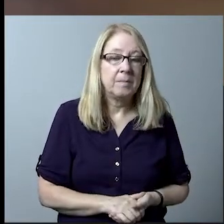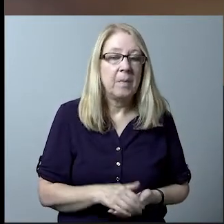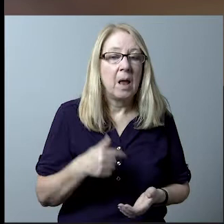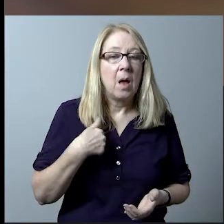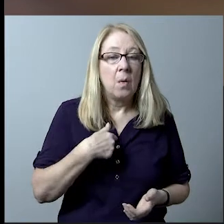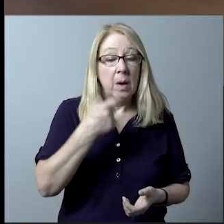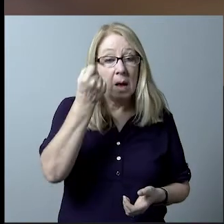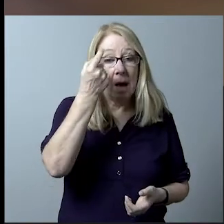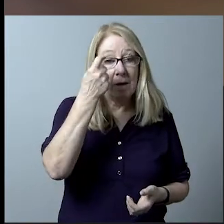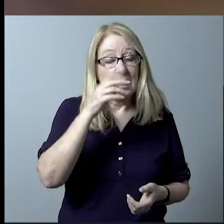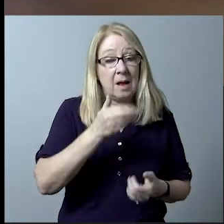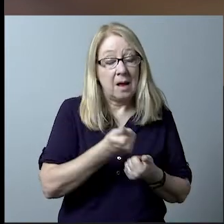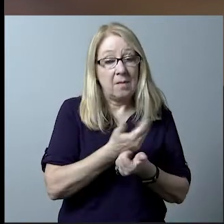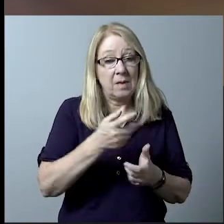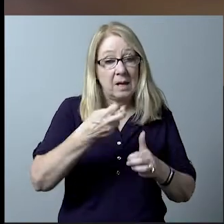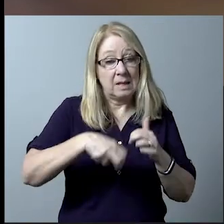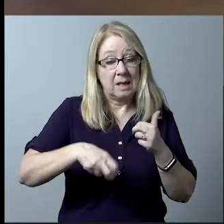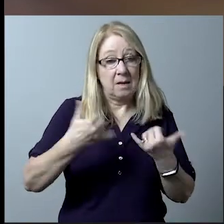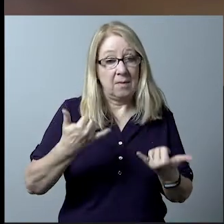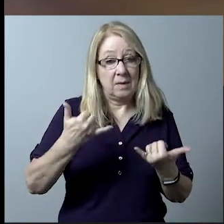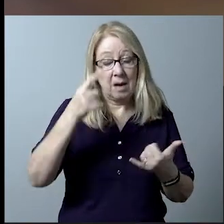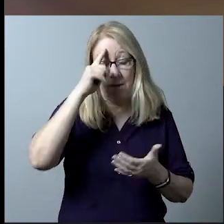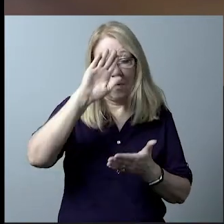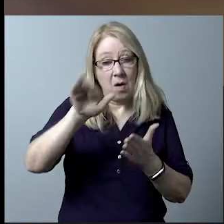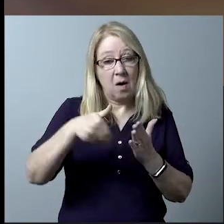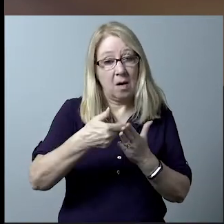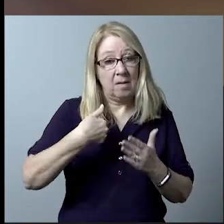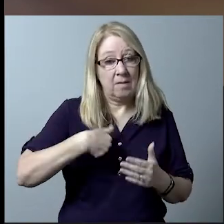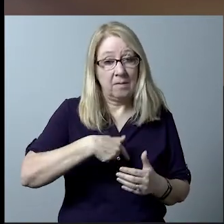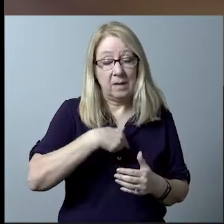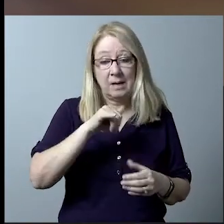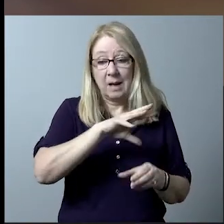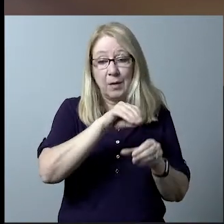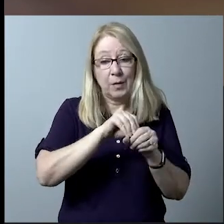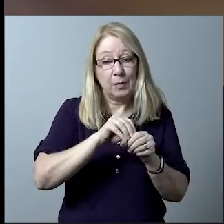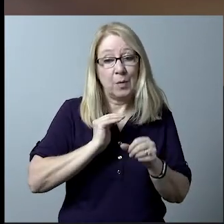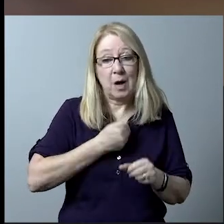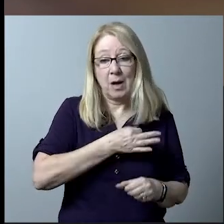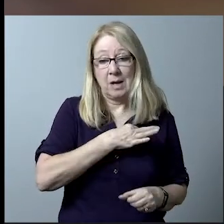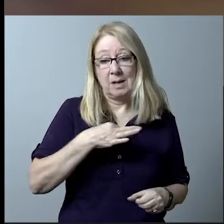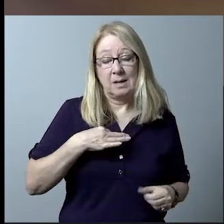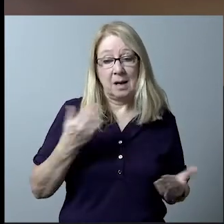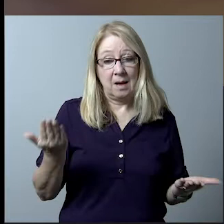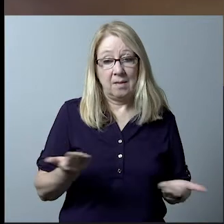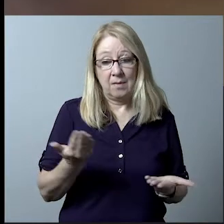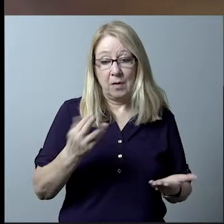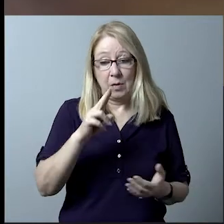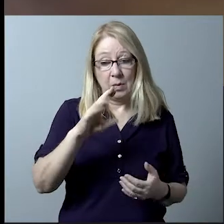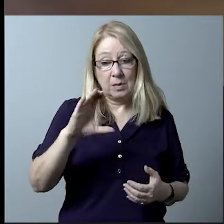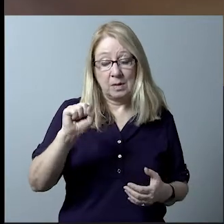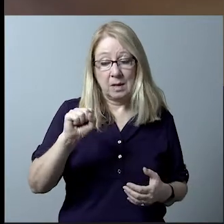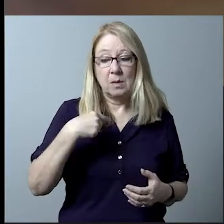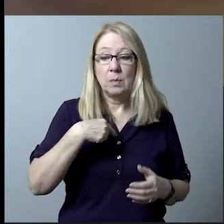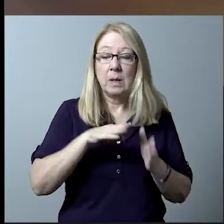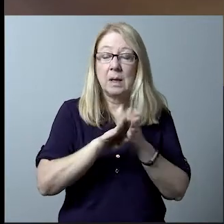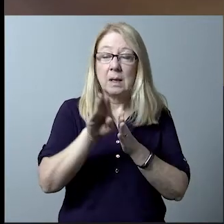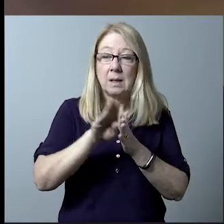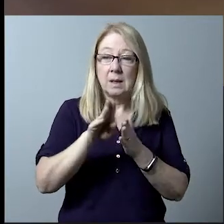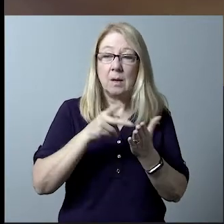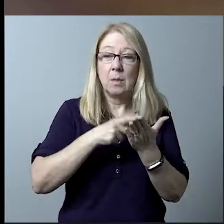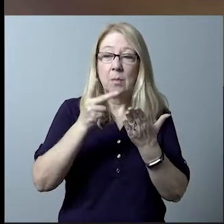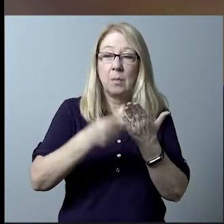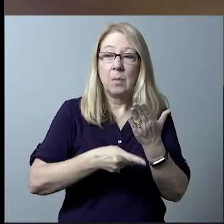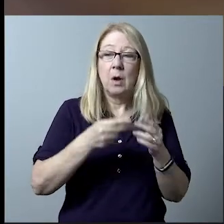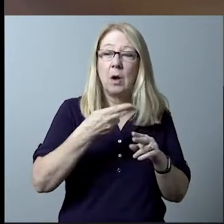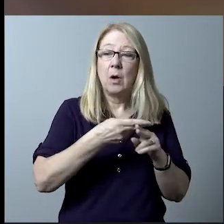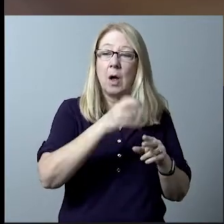conversations. We understand that times are tough right now for all of us, and this includes staff at UCCS. Last spring, we developed